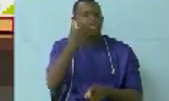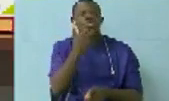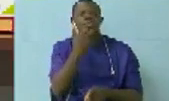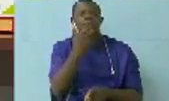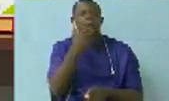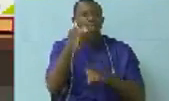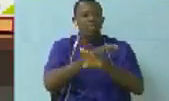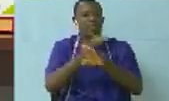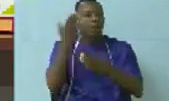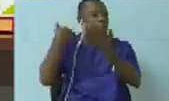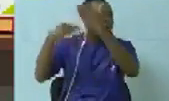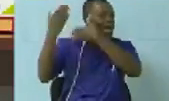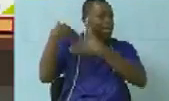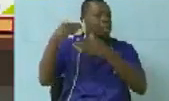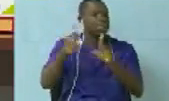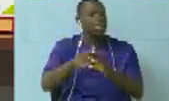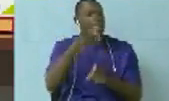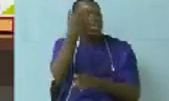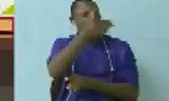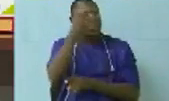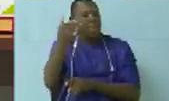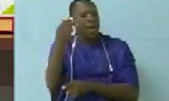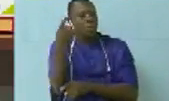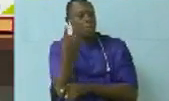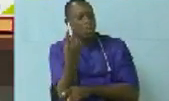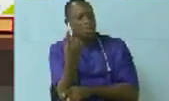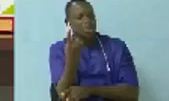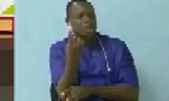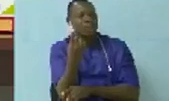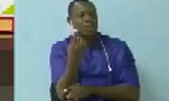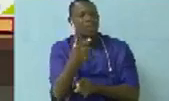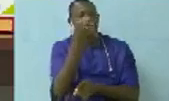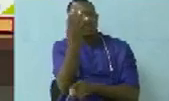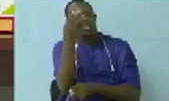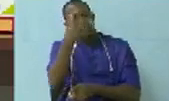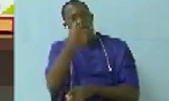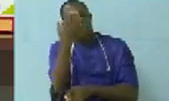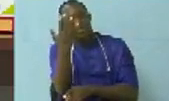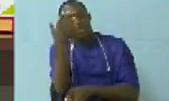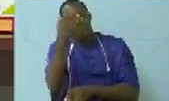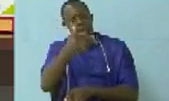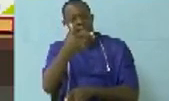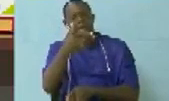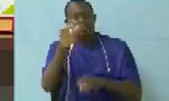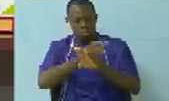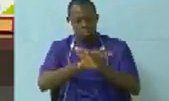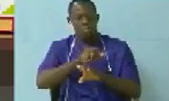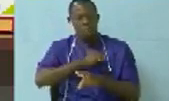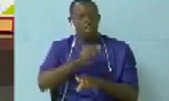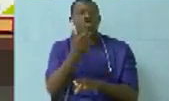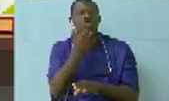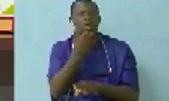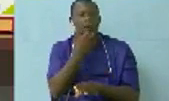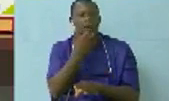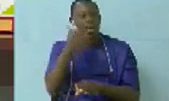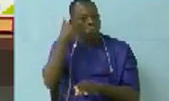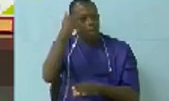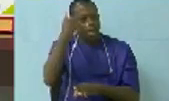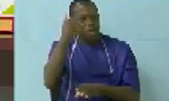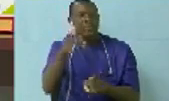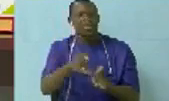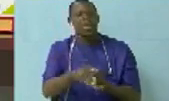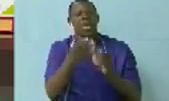991 4959. 4959.